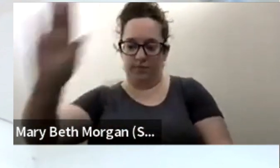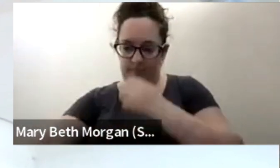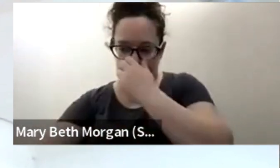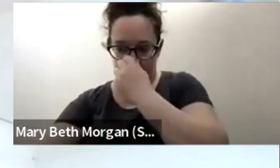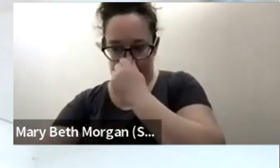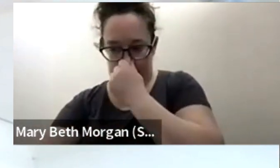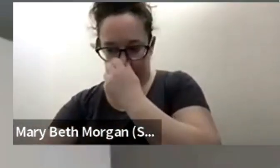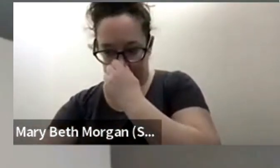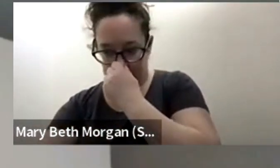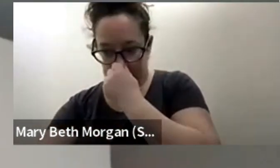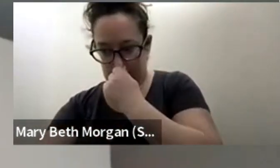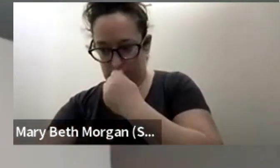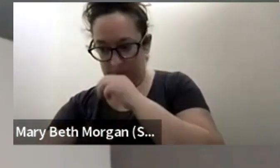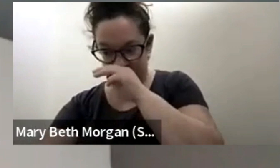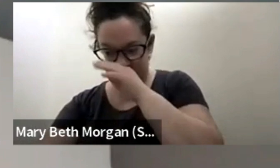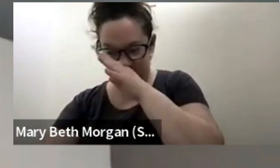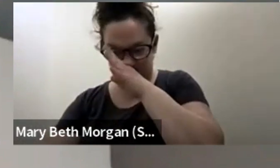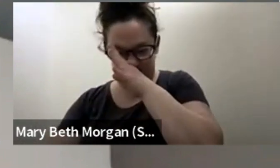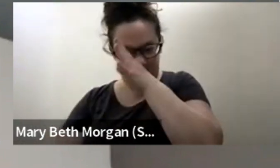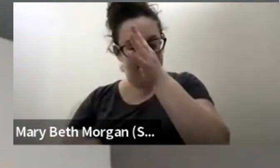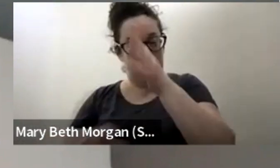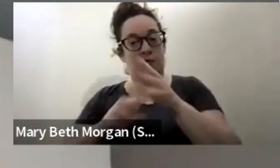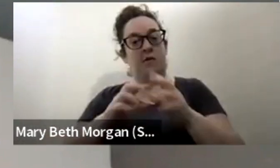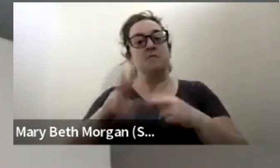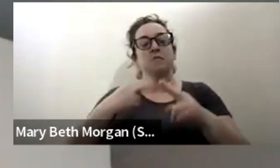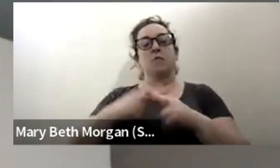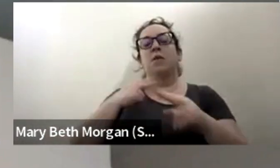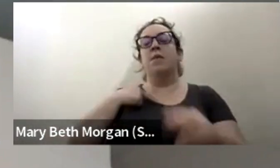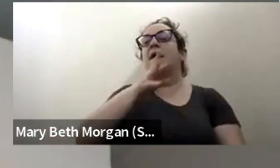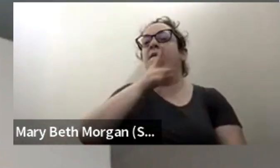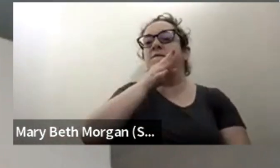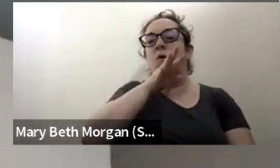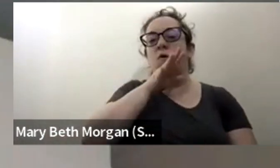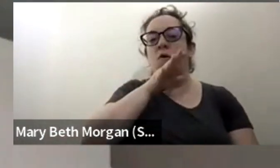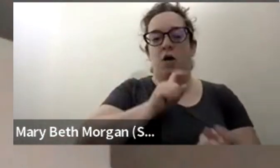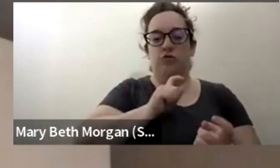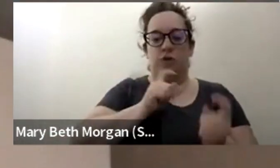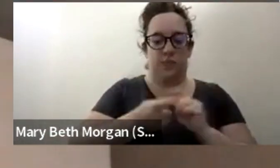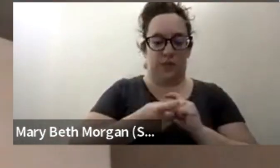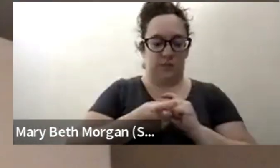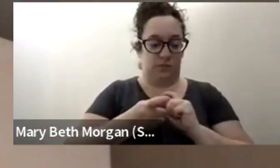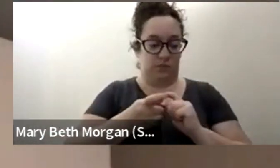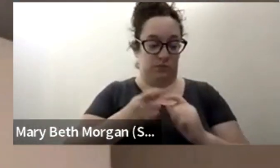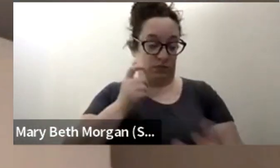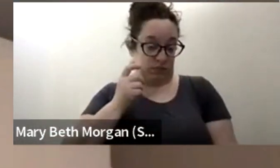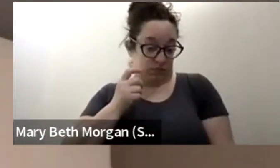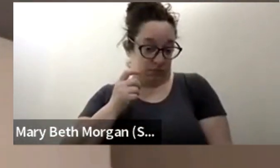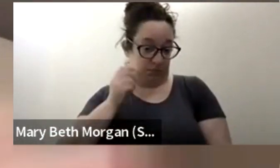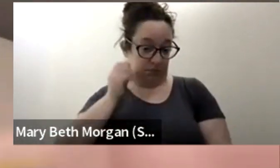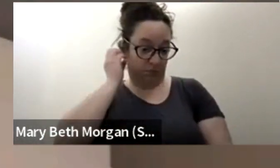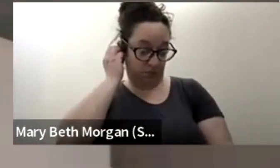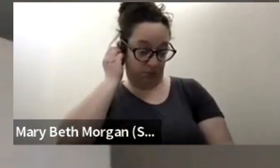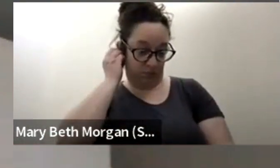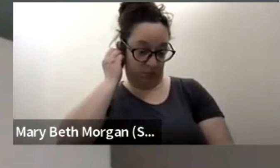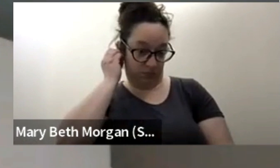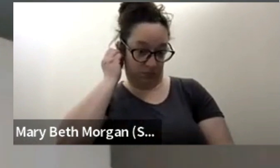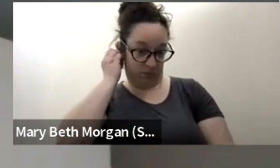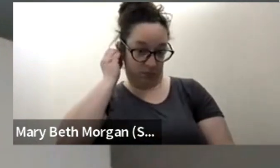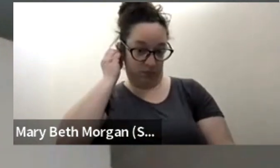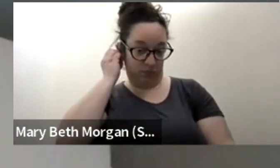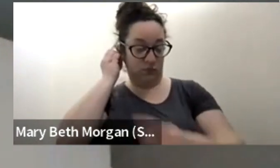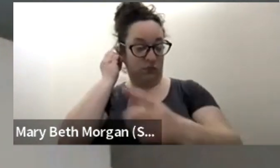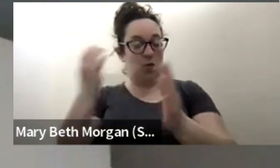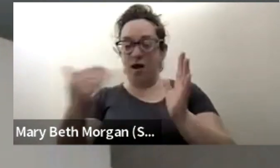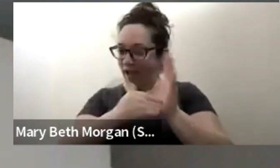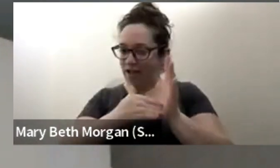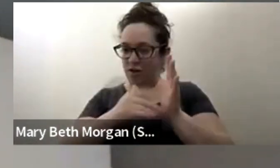character. One last question, may I? How about a vocal adjustment? Would that leave that